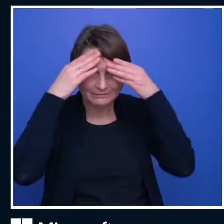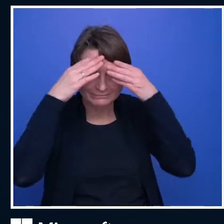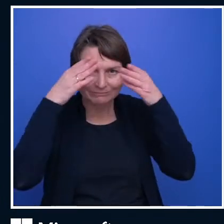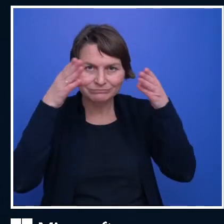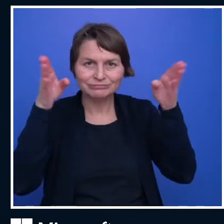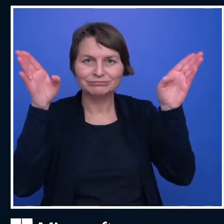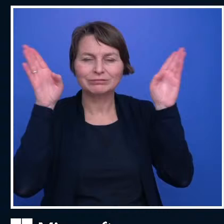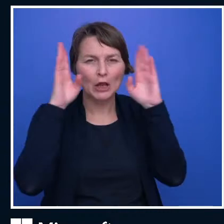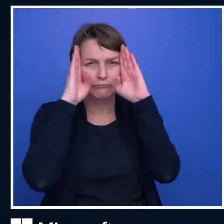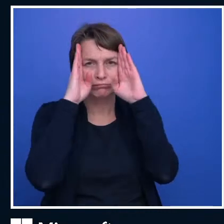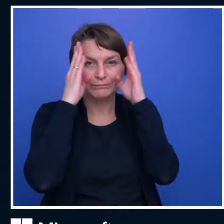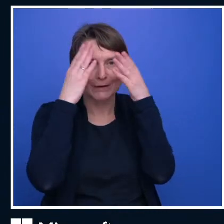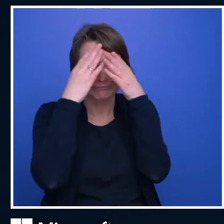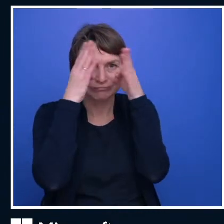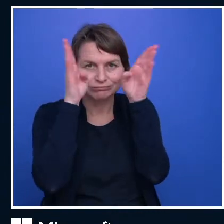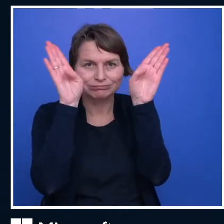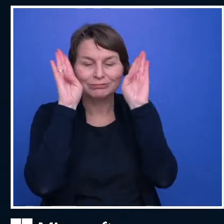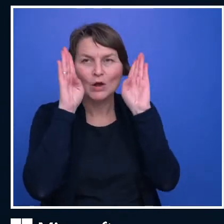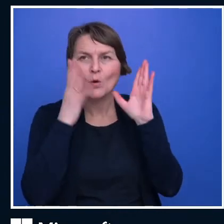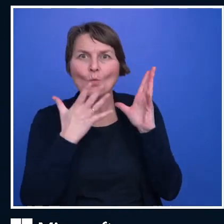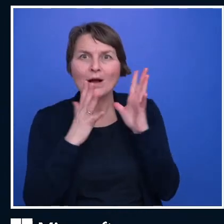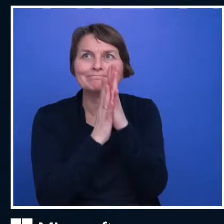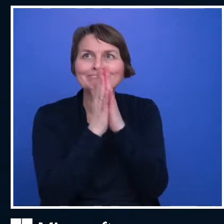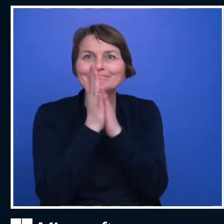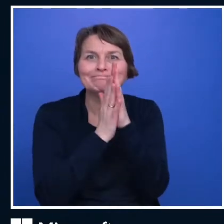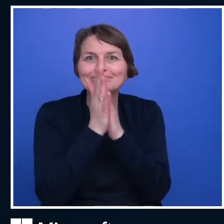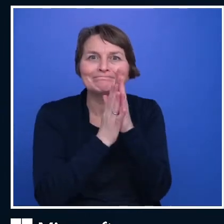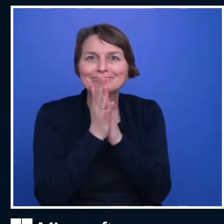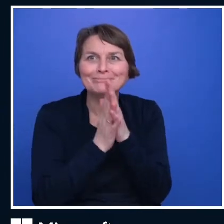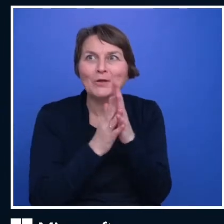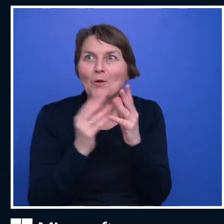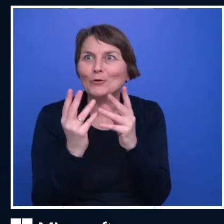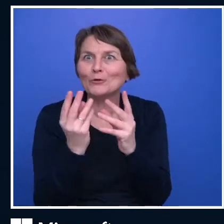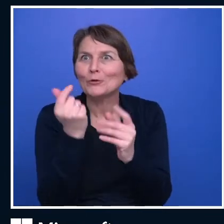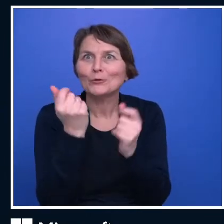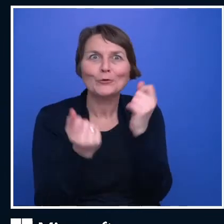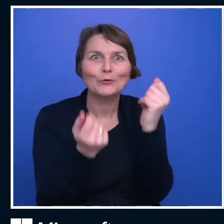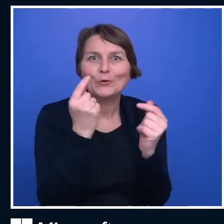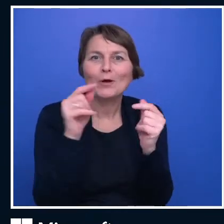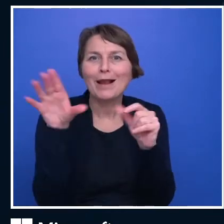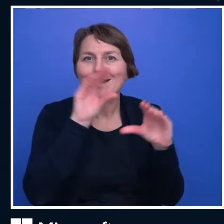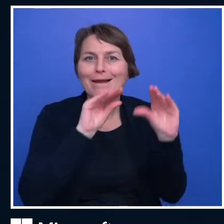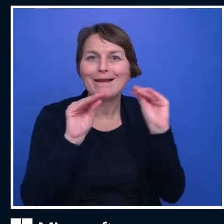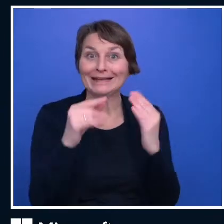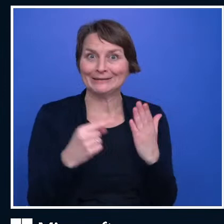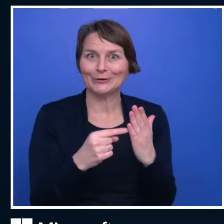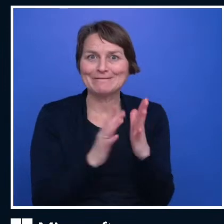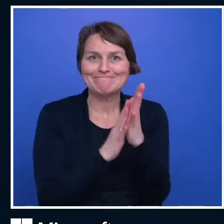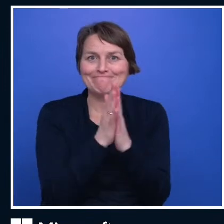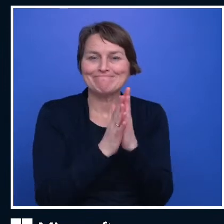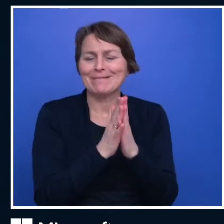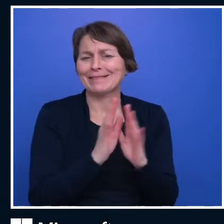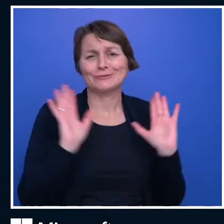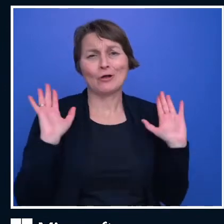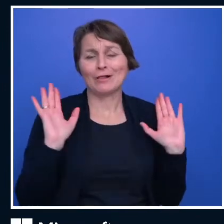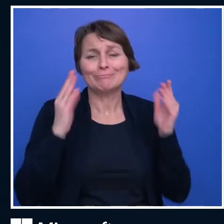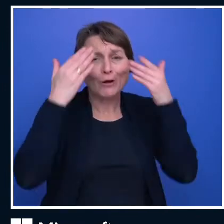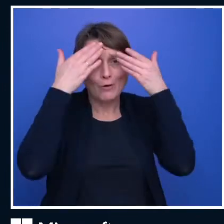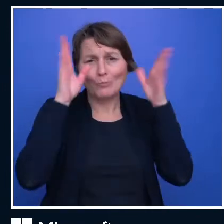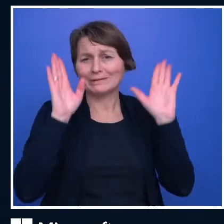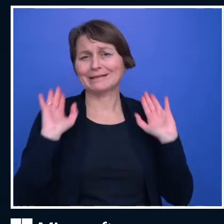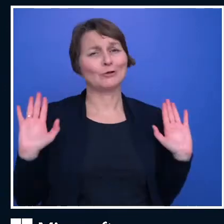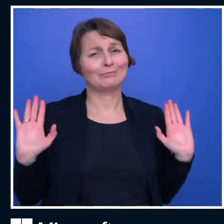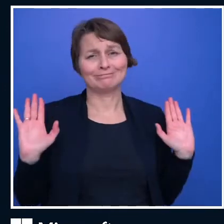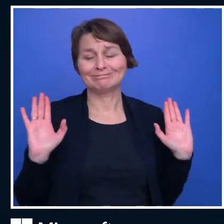like learn new things and be open to learning new technologies. I feel like that's the only thing you need, is just an open mindset, going into something with an